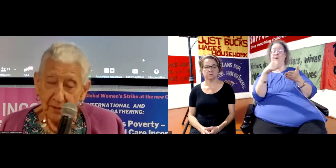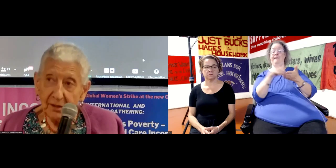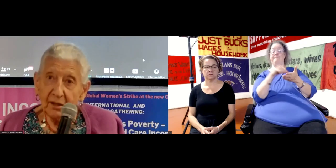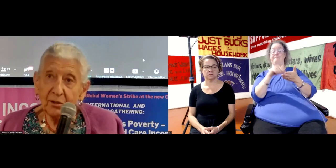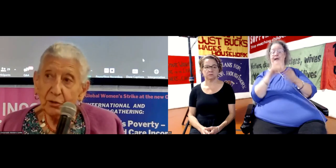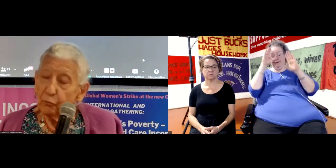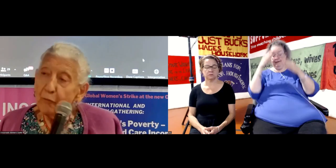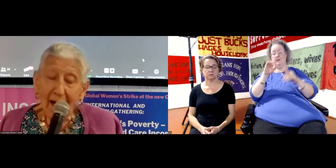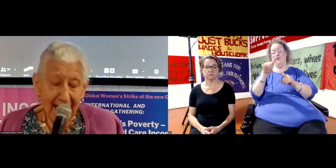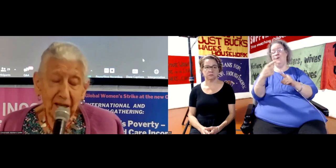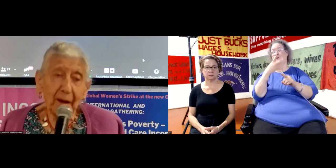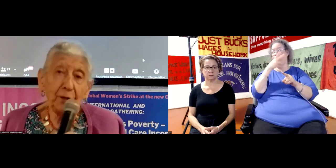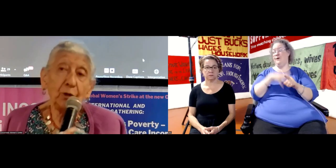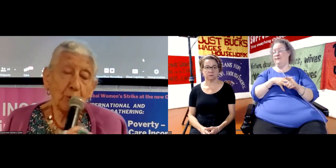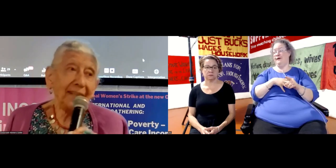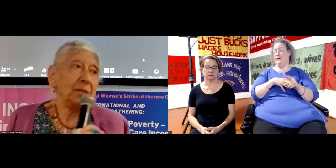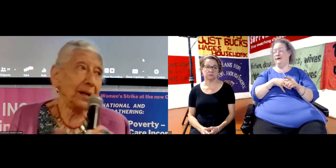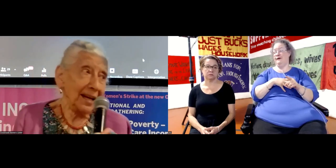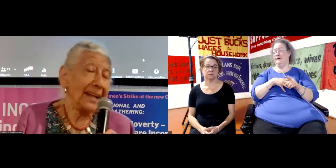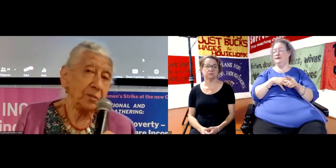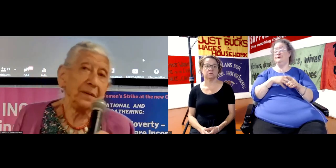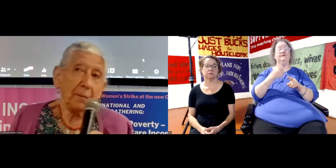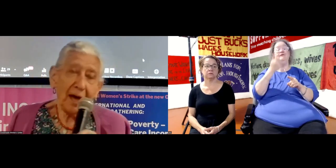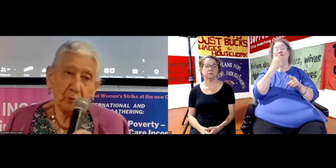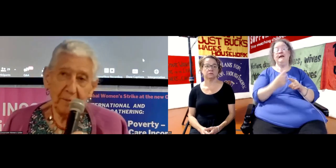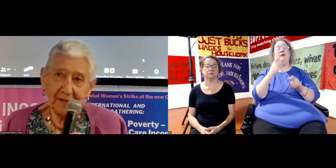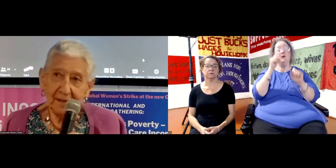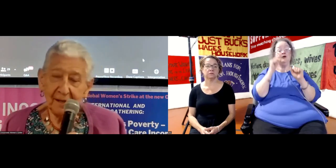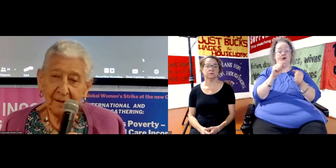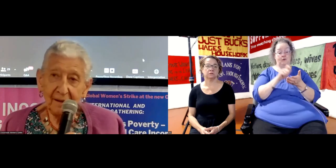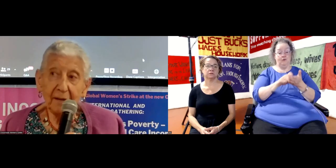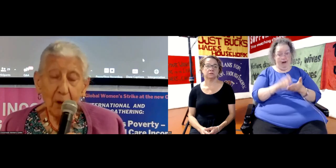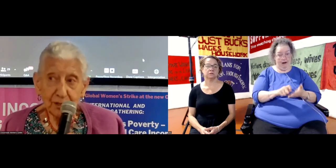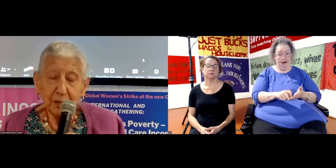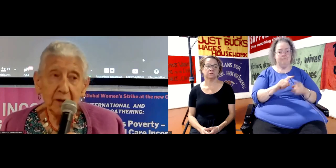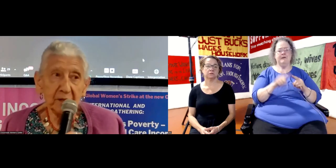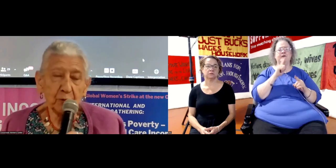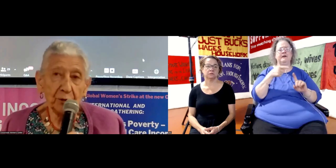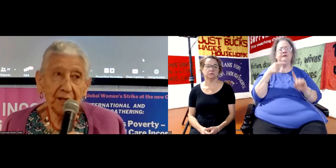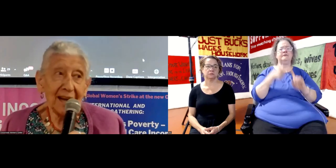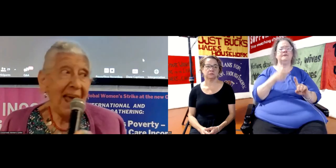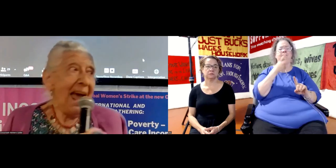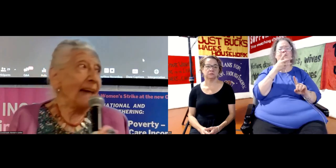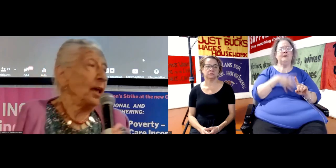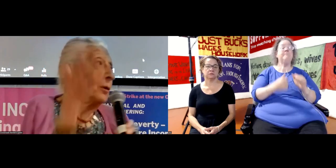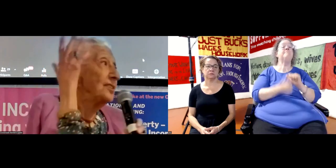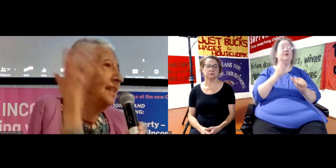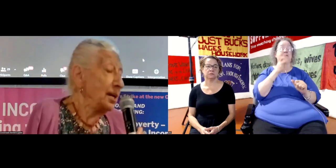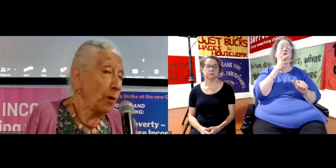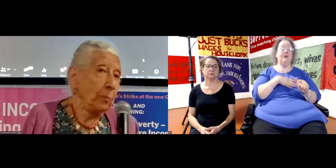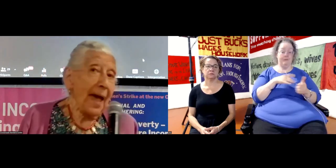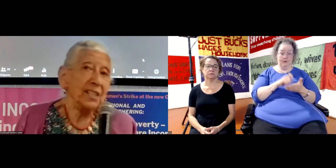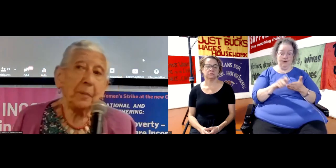Only women could, anybody could write it, but it had to be about women, and mostly women wrote it. And there